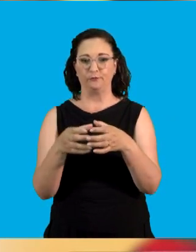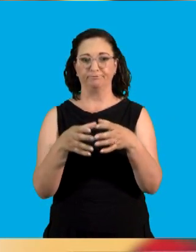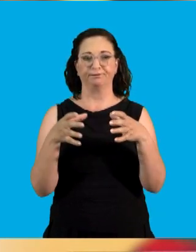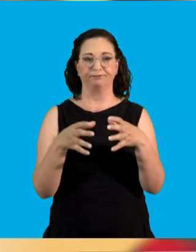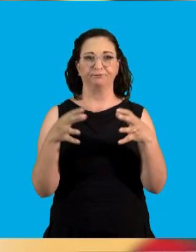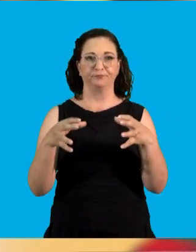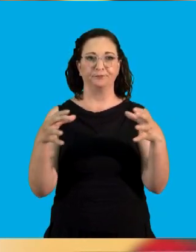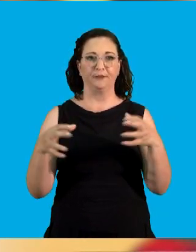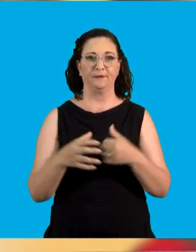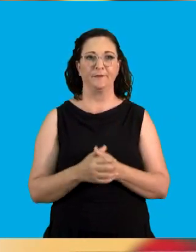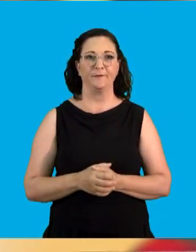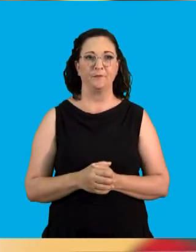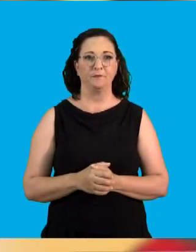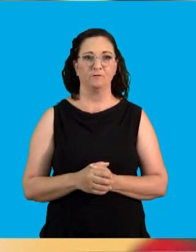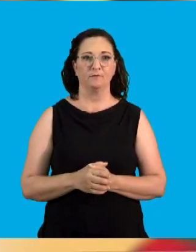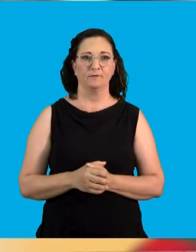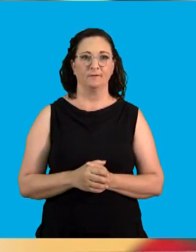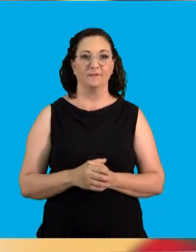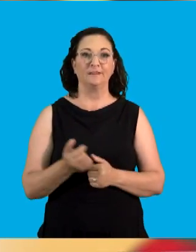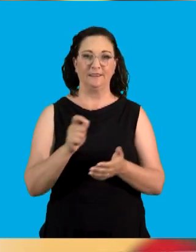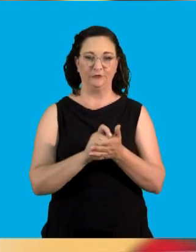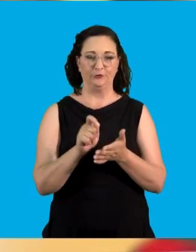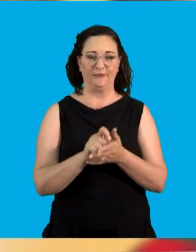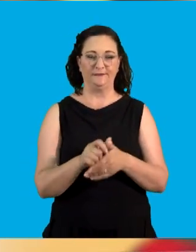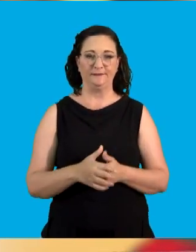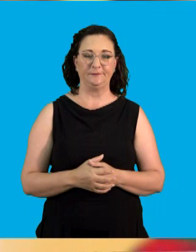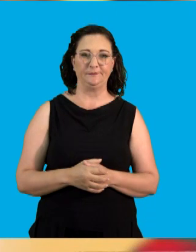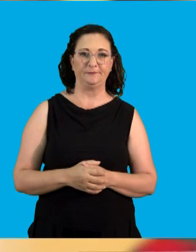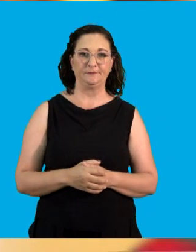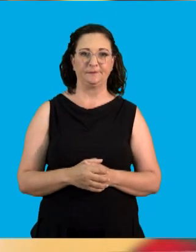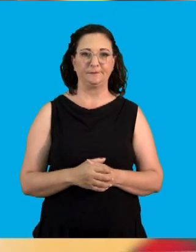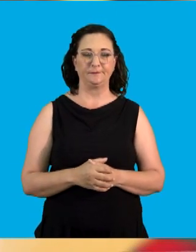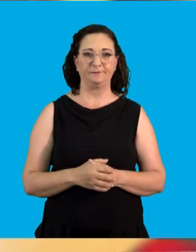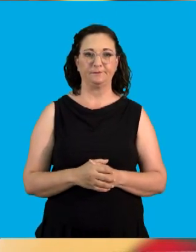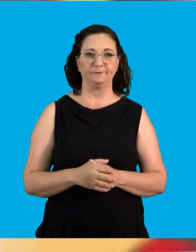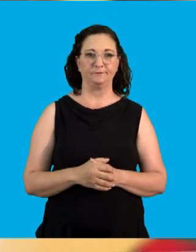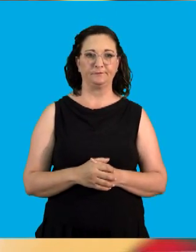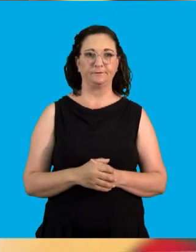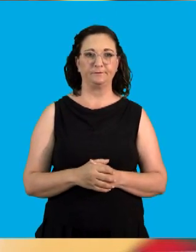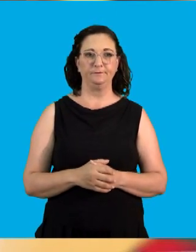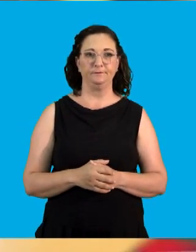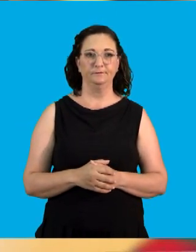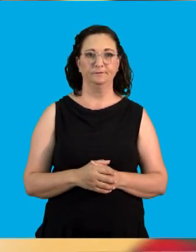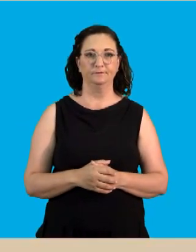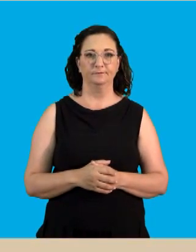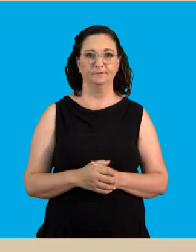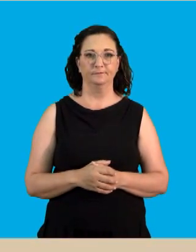merging with others to become bigger and bigger galaxies. So let us write that down. So we are